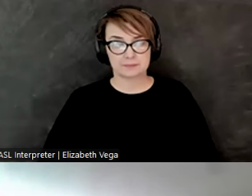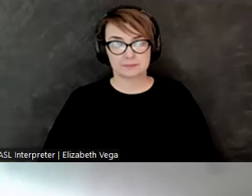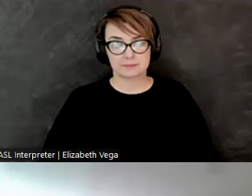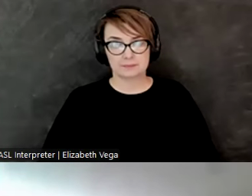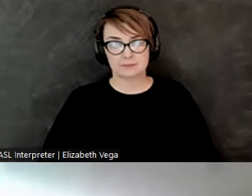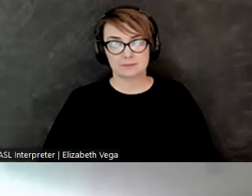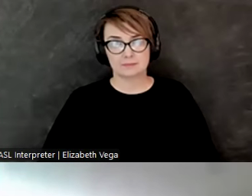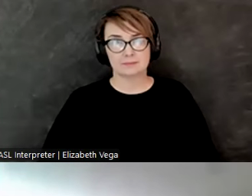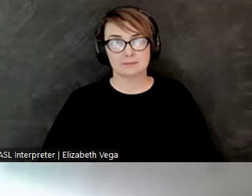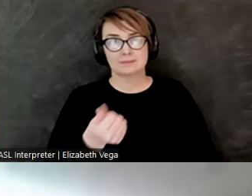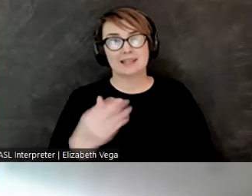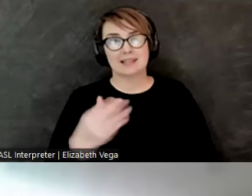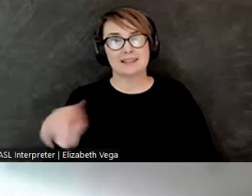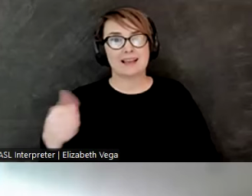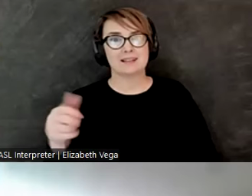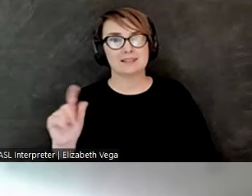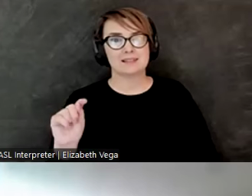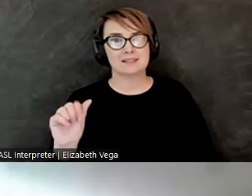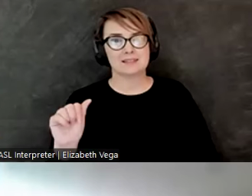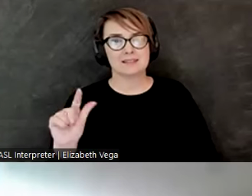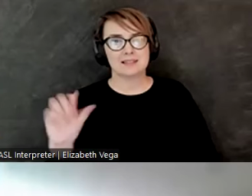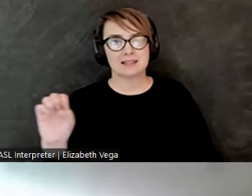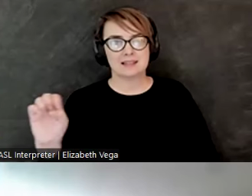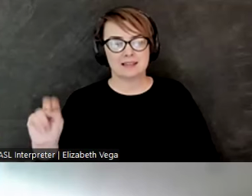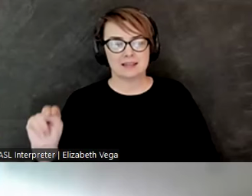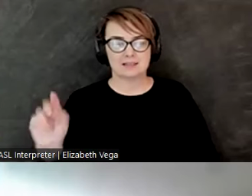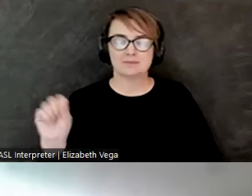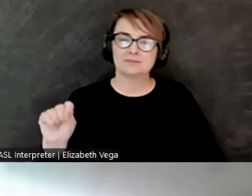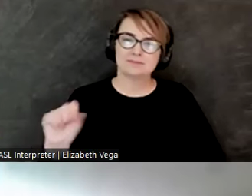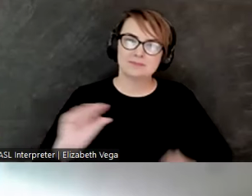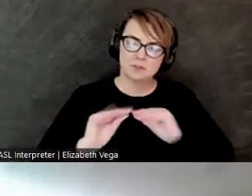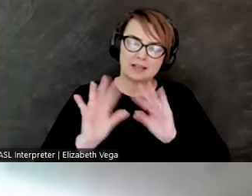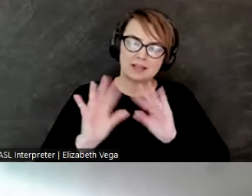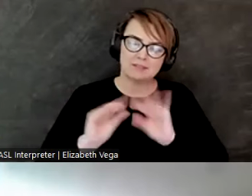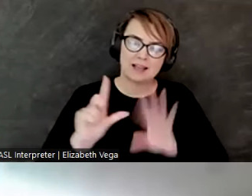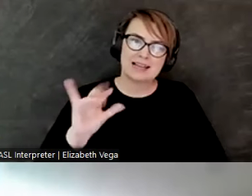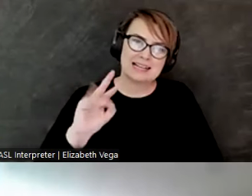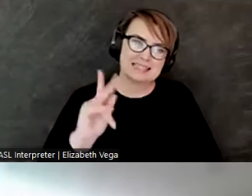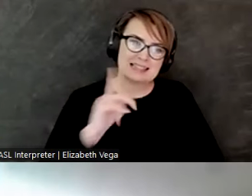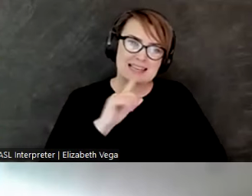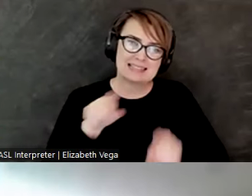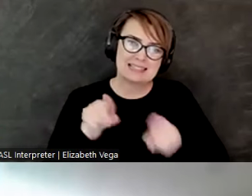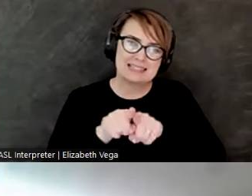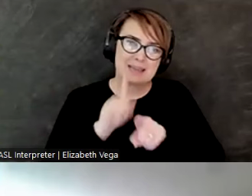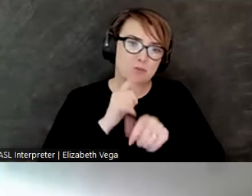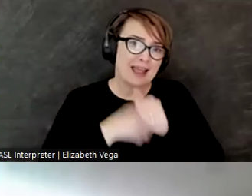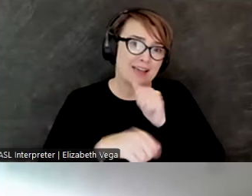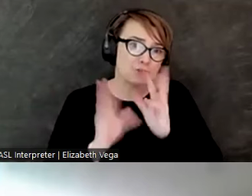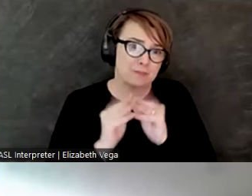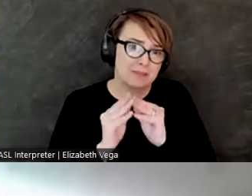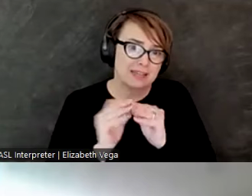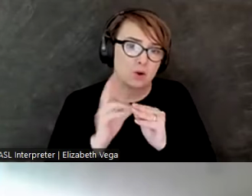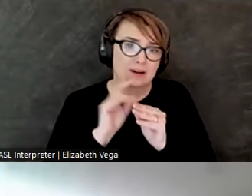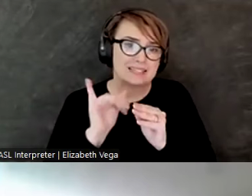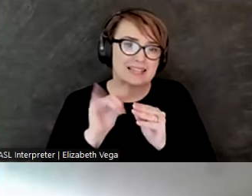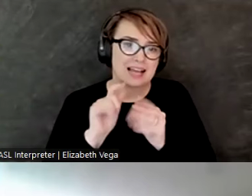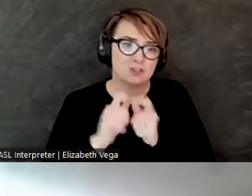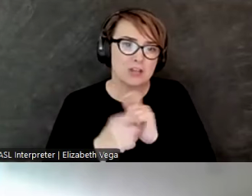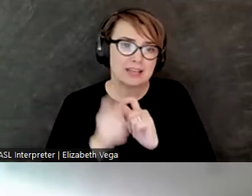Anything else, Tilene? Sorry, just a clarification. Is that link the same for every meeting or is it different per meeting?